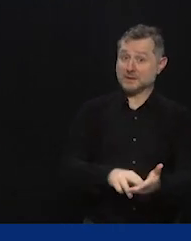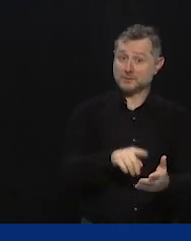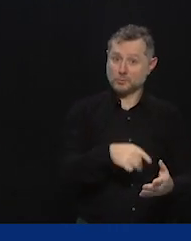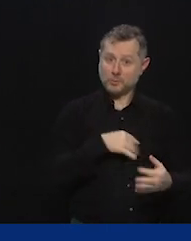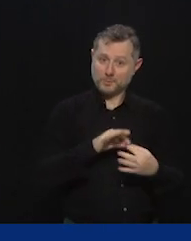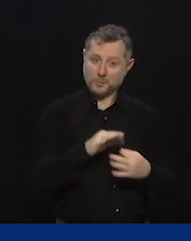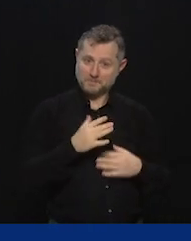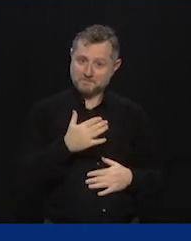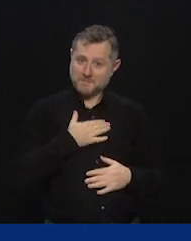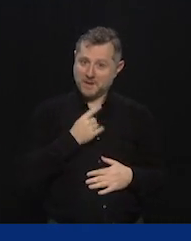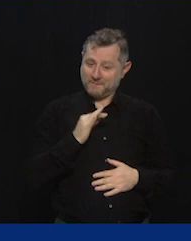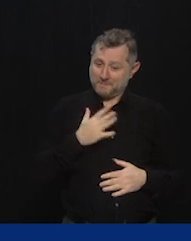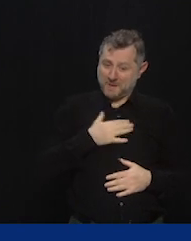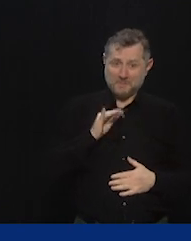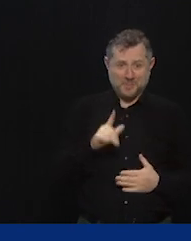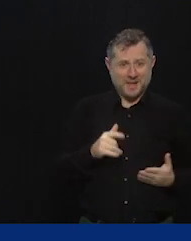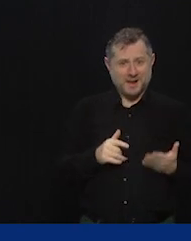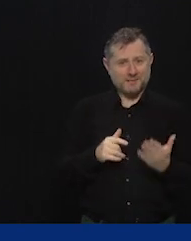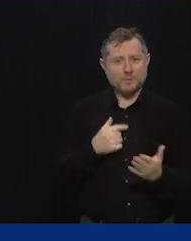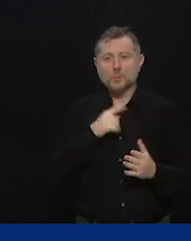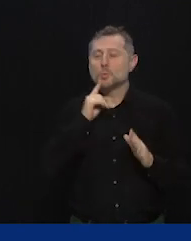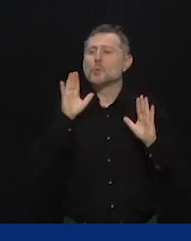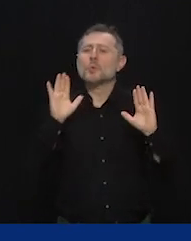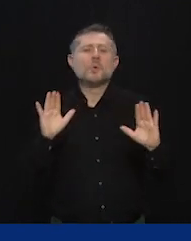wonderful policy change. I